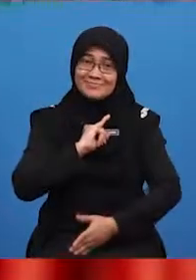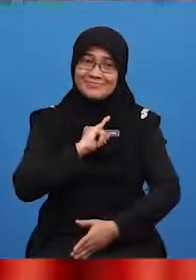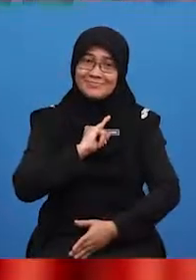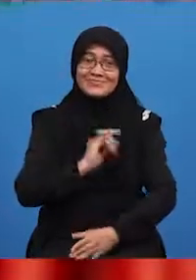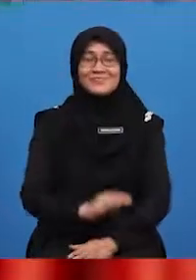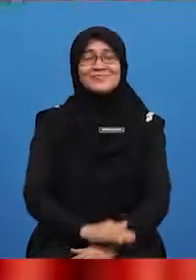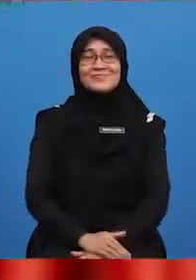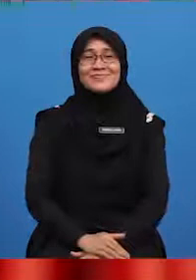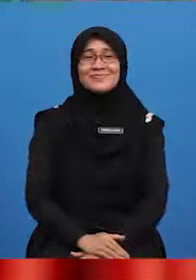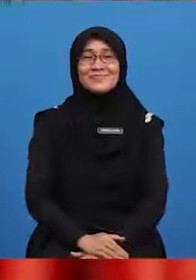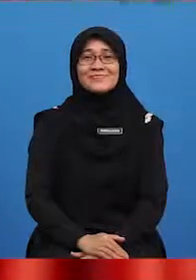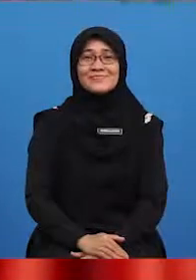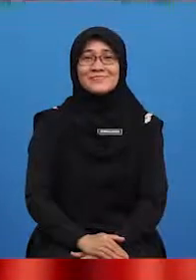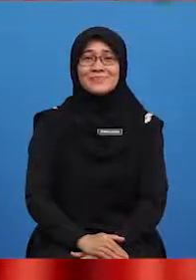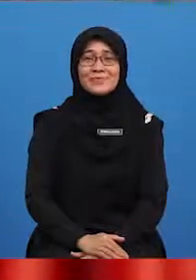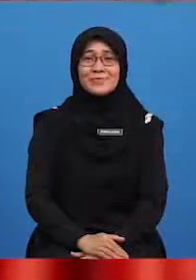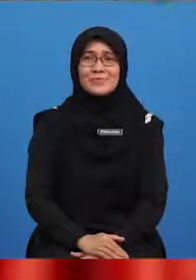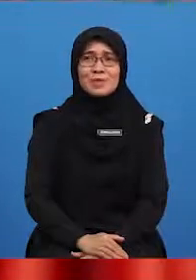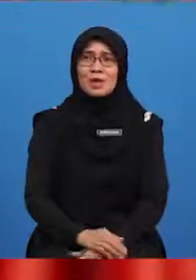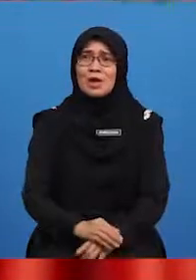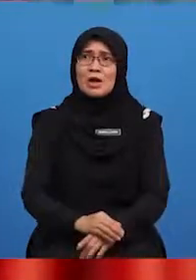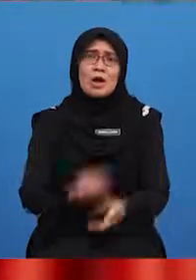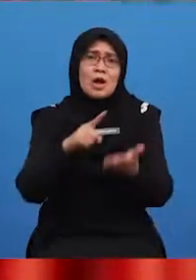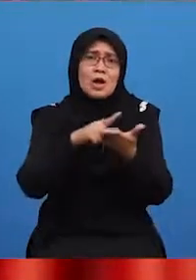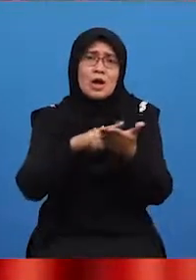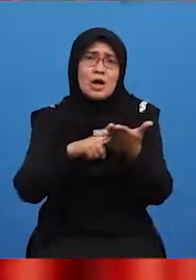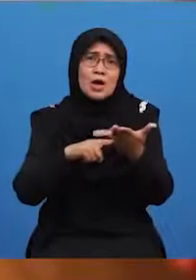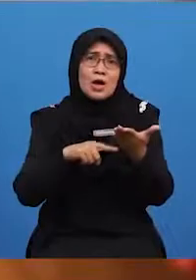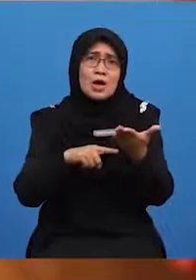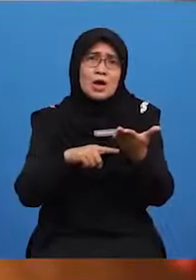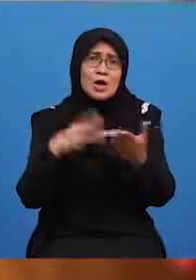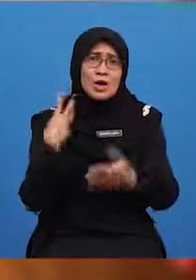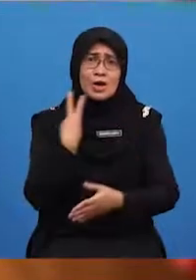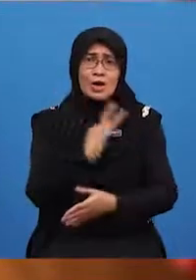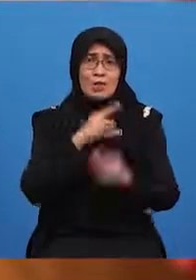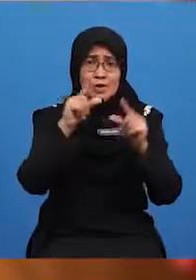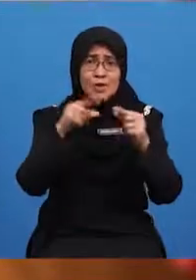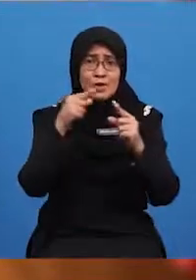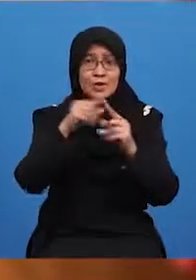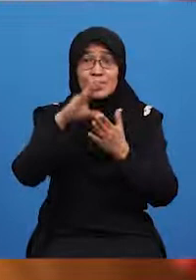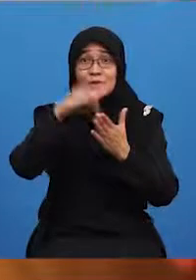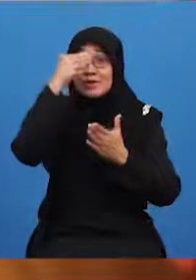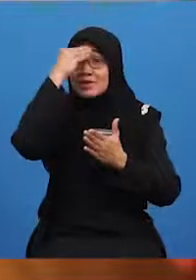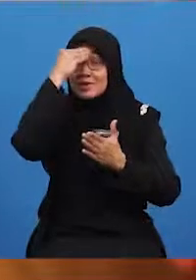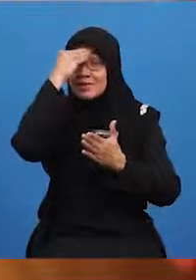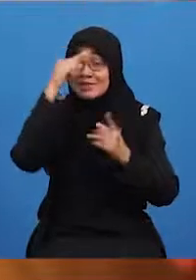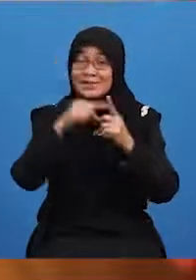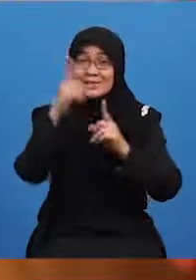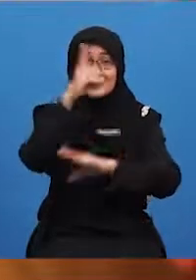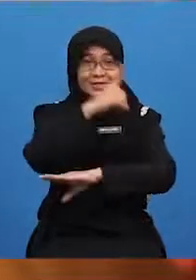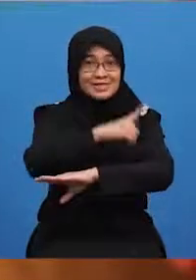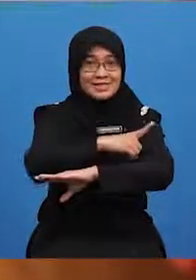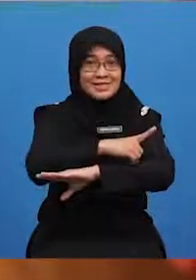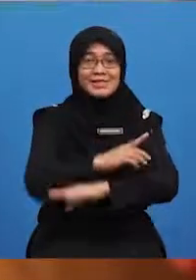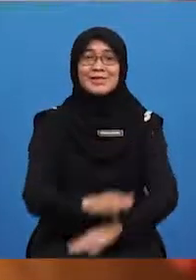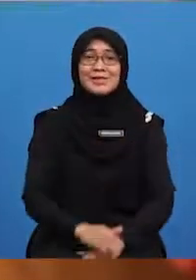My pleasure. So, what are we going to learn today? Well, today's lesson is going to